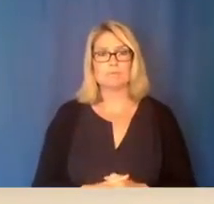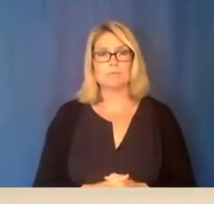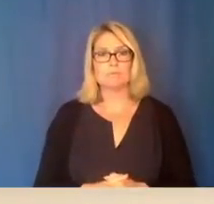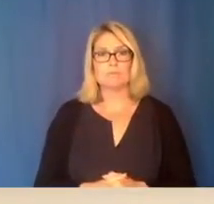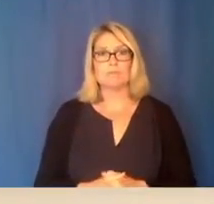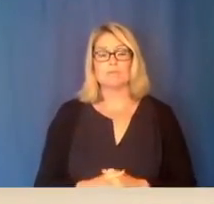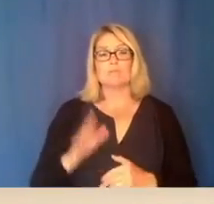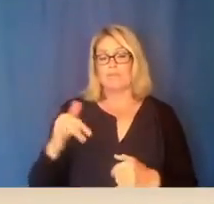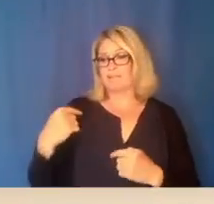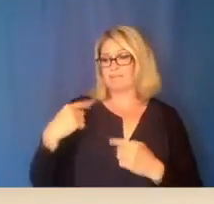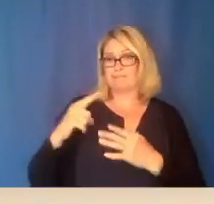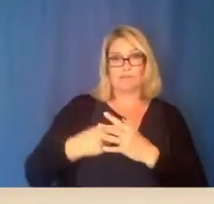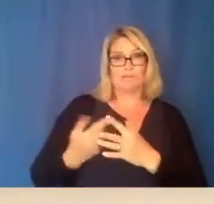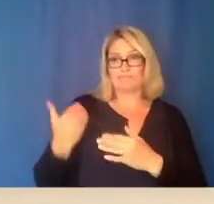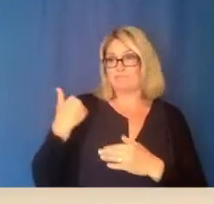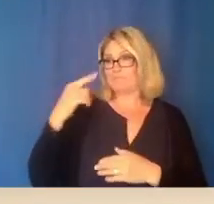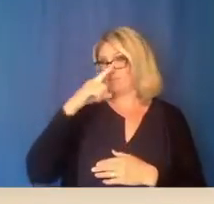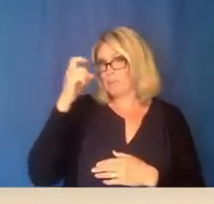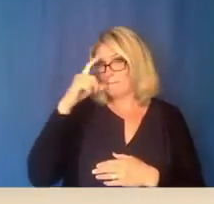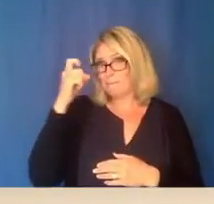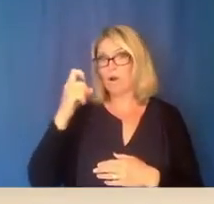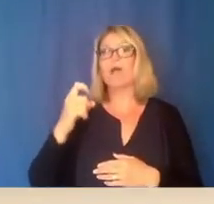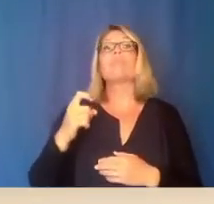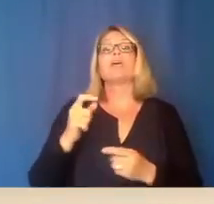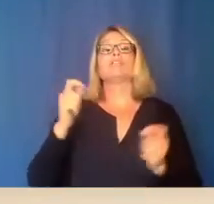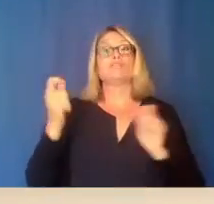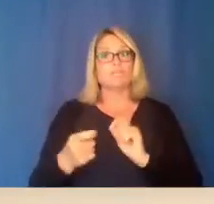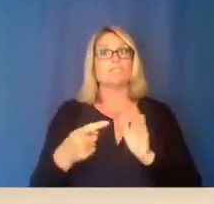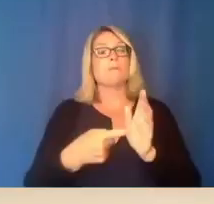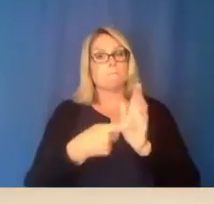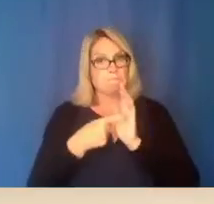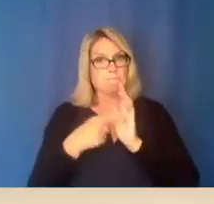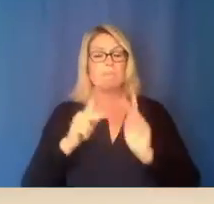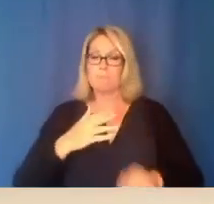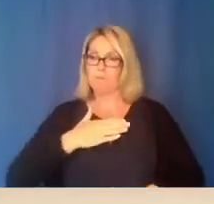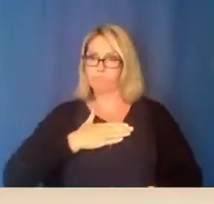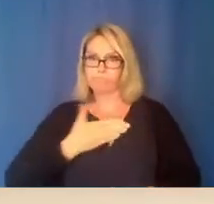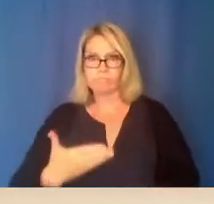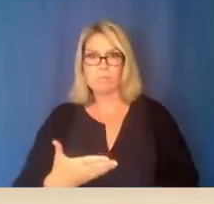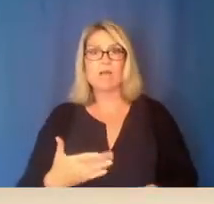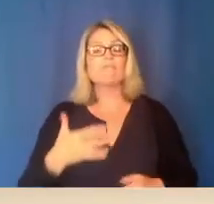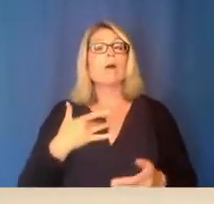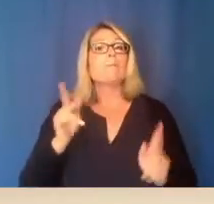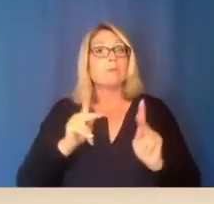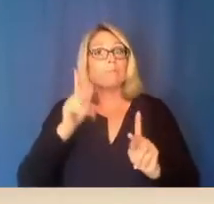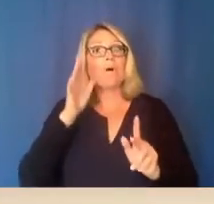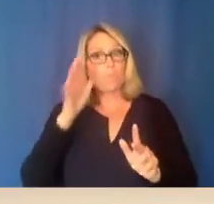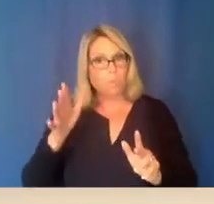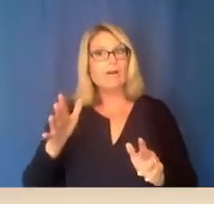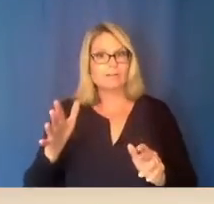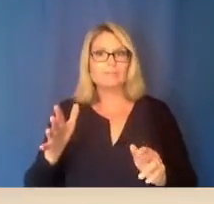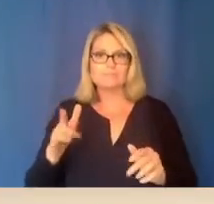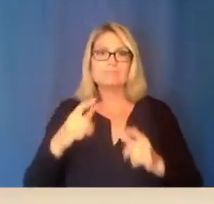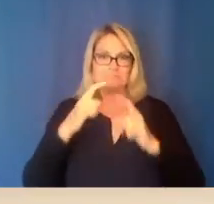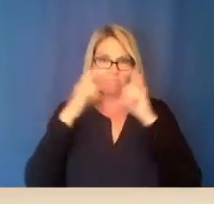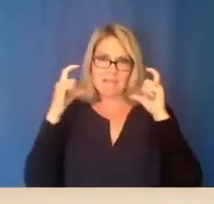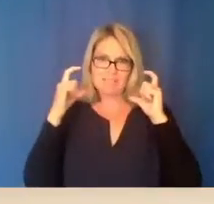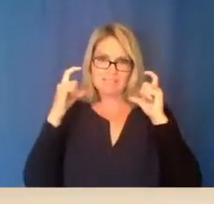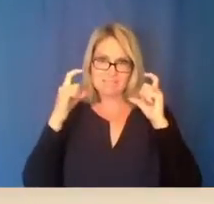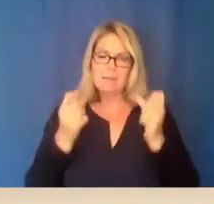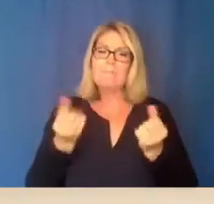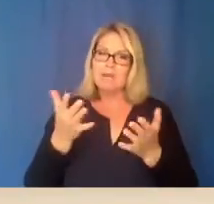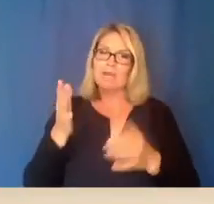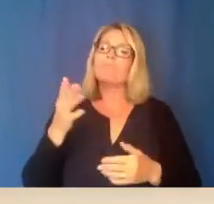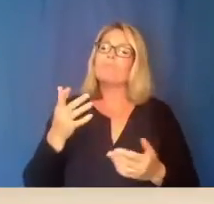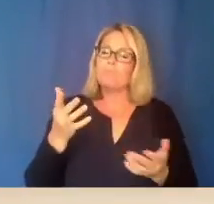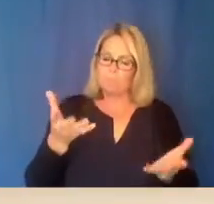summer and then even when it was mandatory. And I think many will continue to do that until they're fully protected. Many will continue to wear a